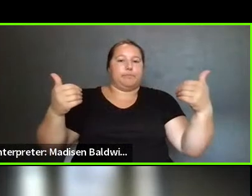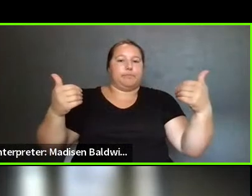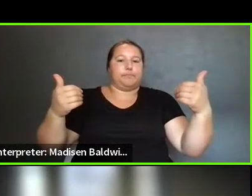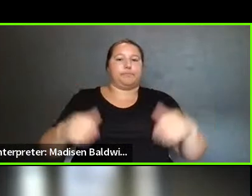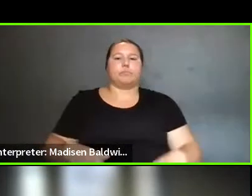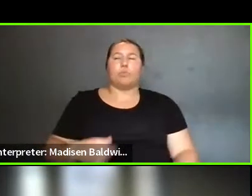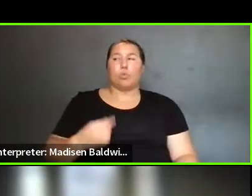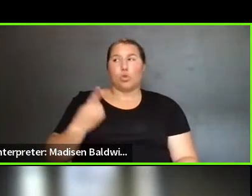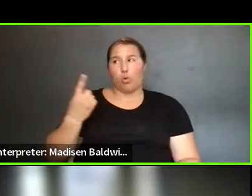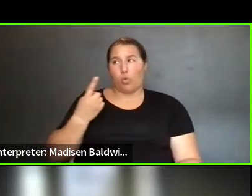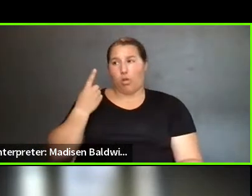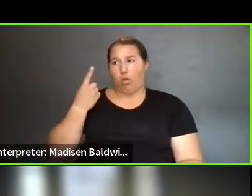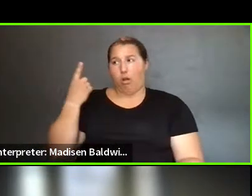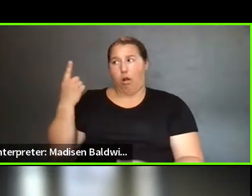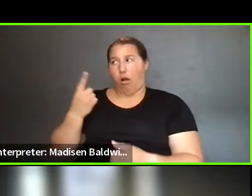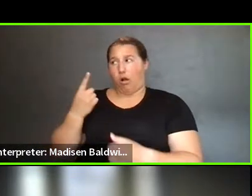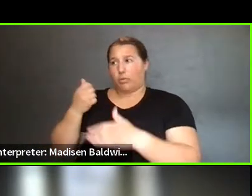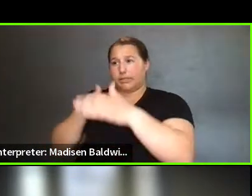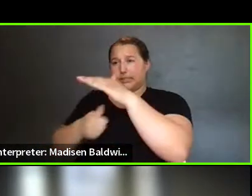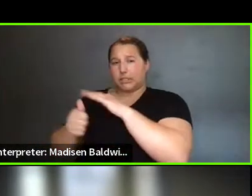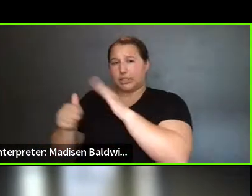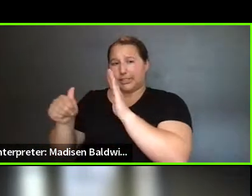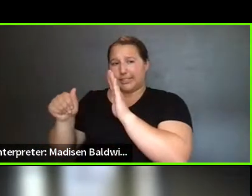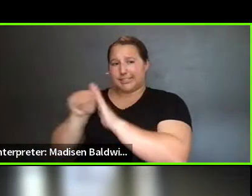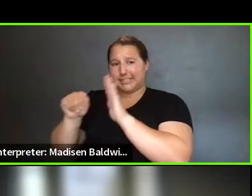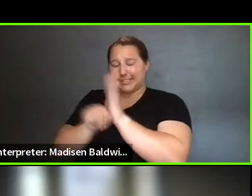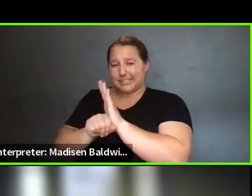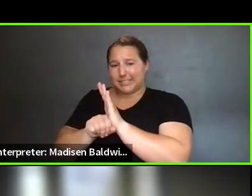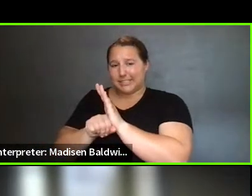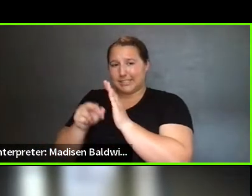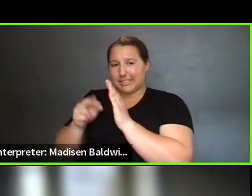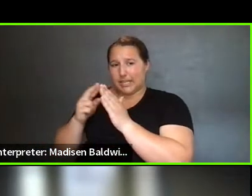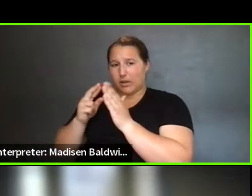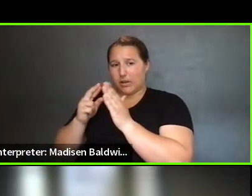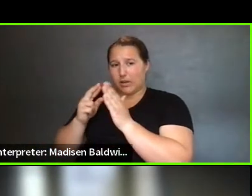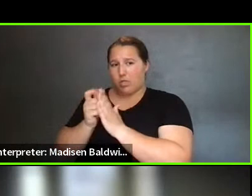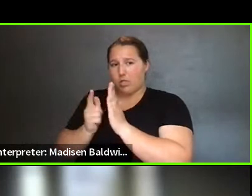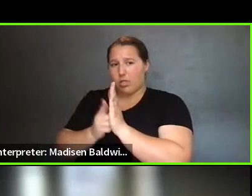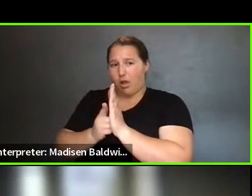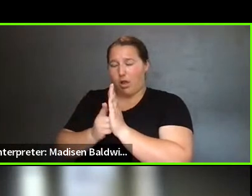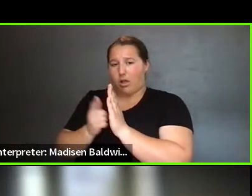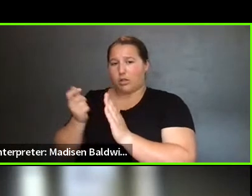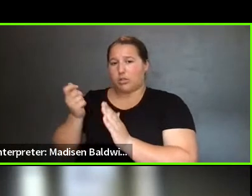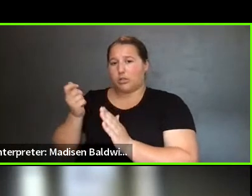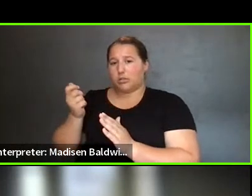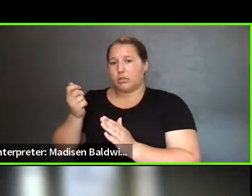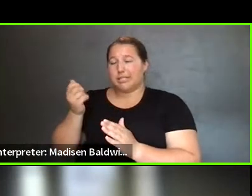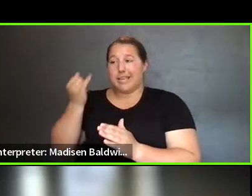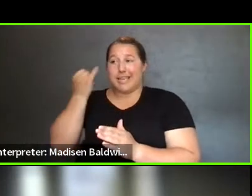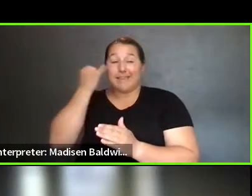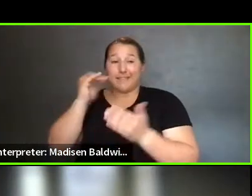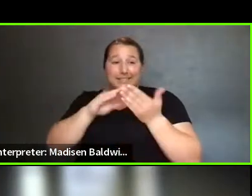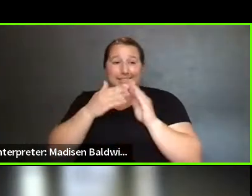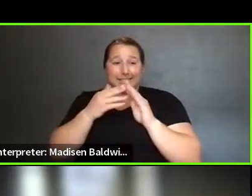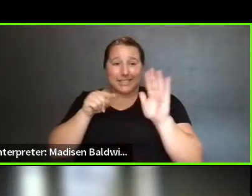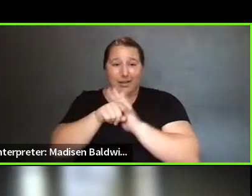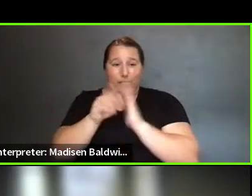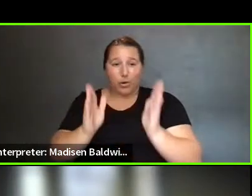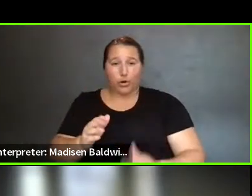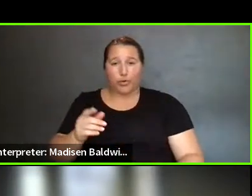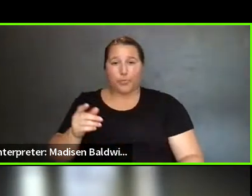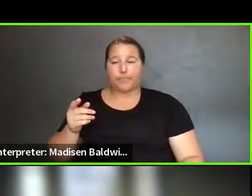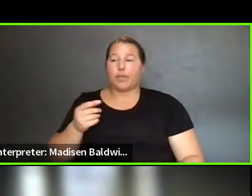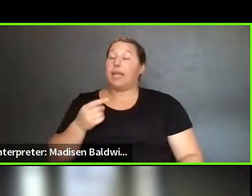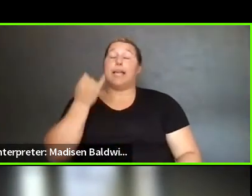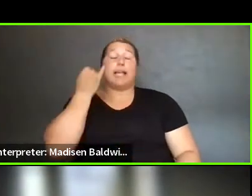under state parameters, or if it's a city murder, let's say? What if it's any kind of a